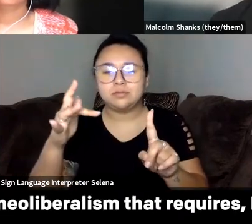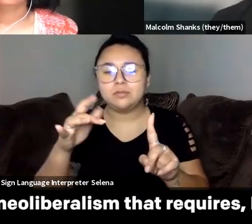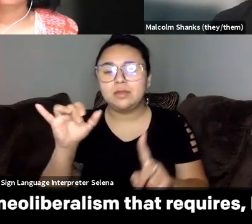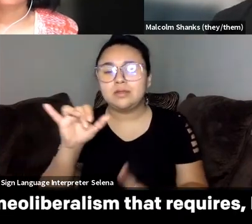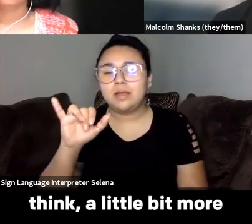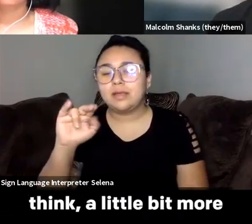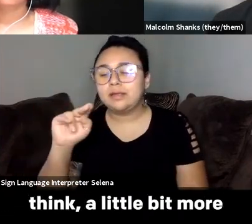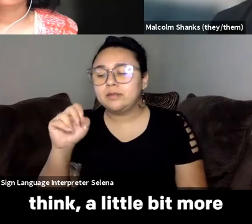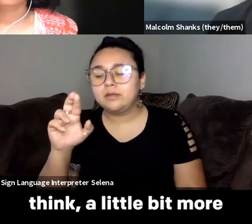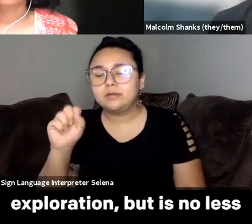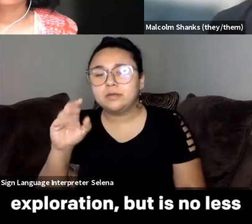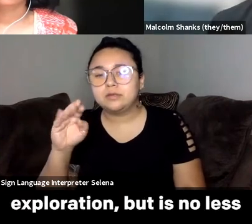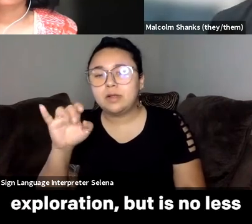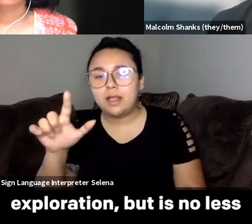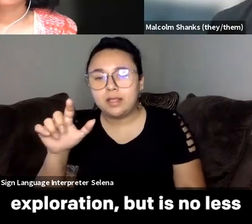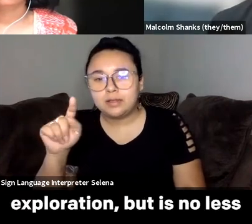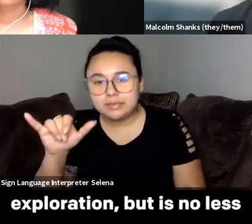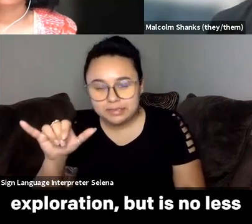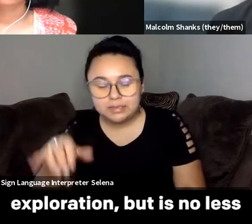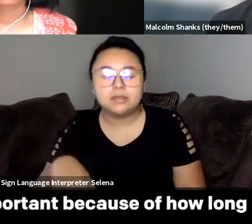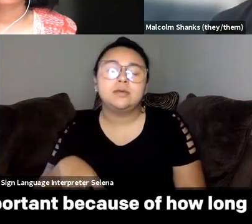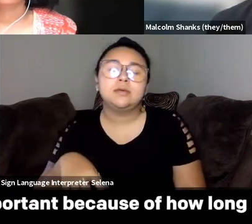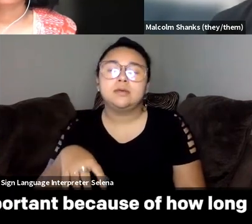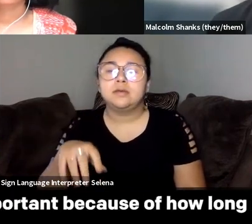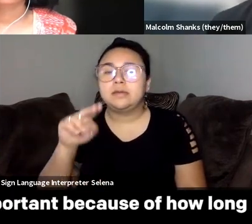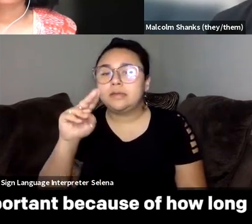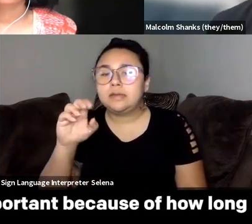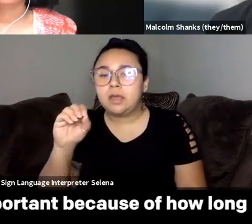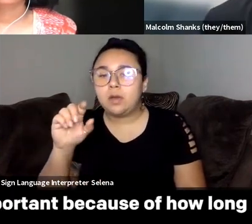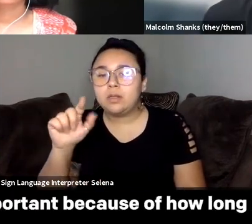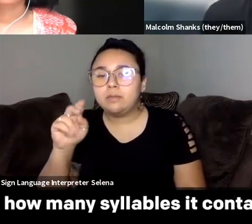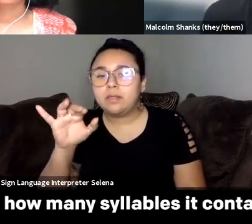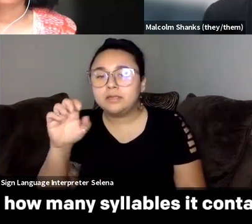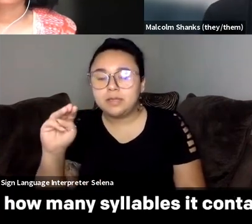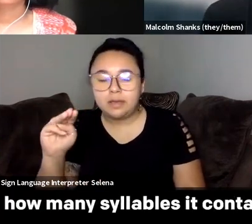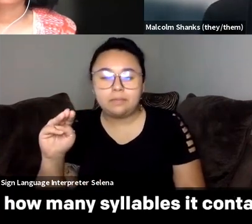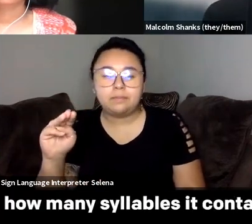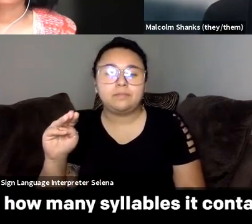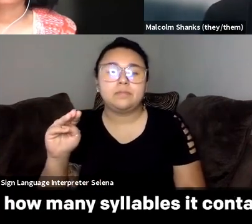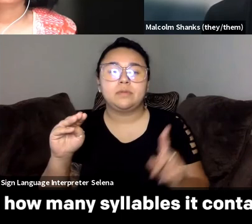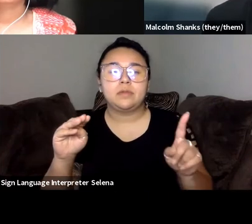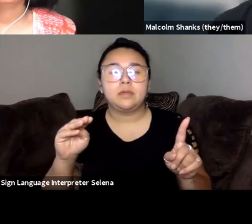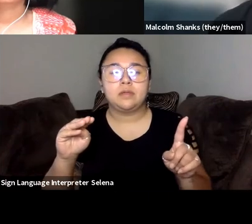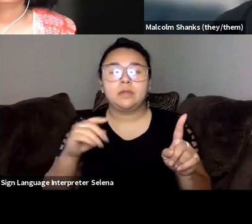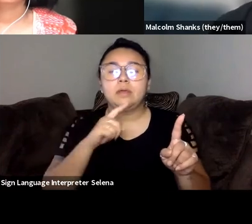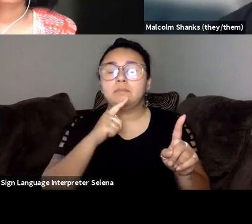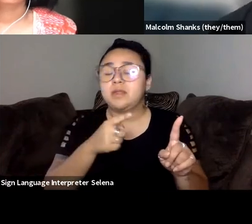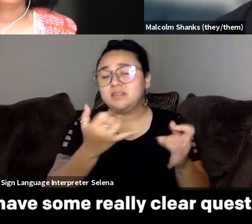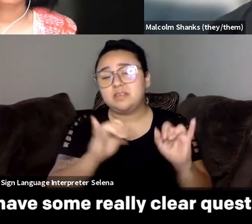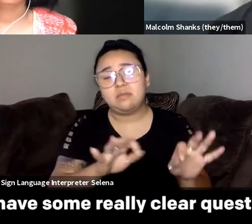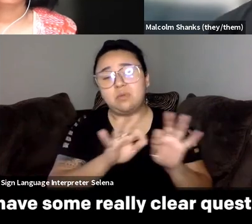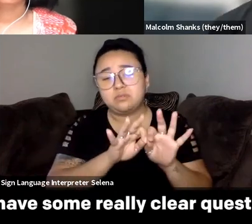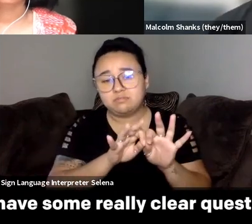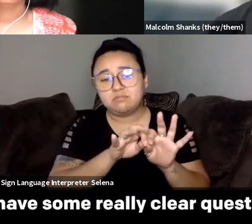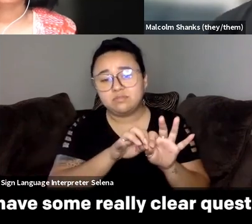that requires, I think, a little bit more exploration, but is no less important because of how long it is and how many syllables it contains. We